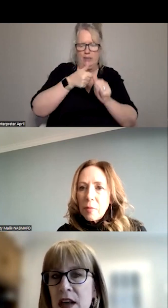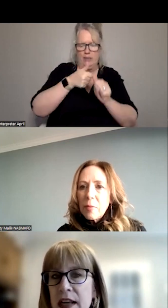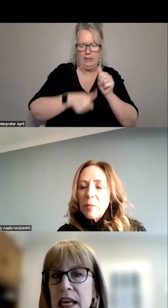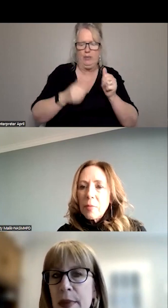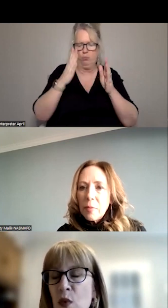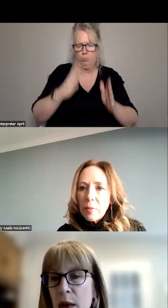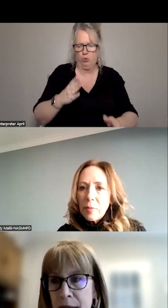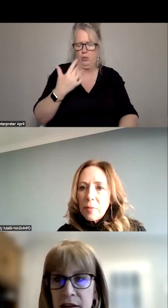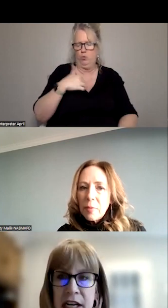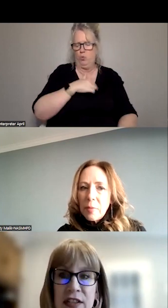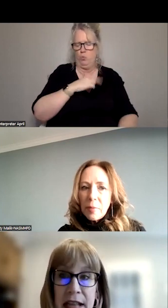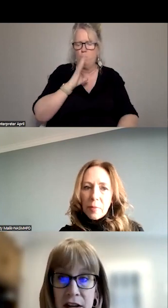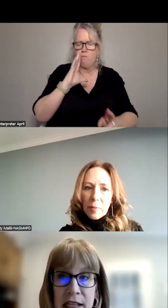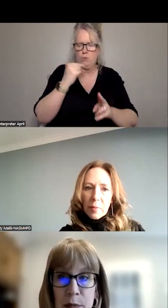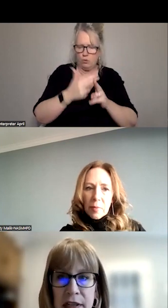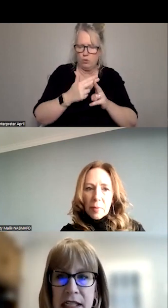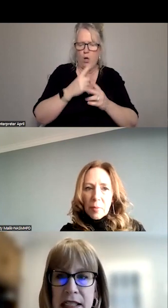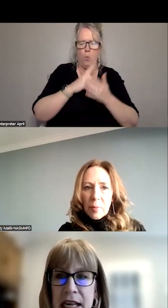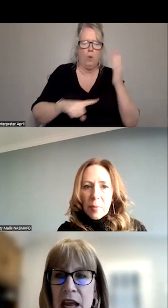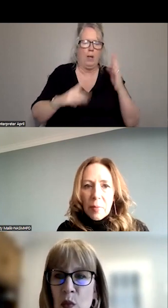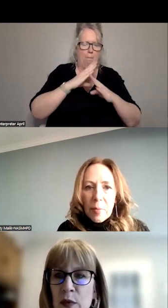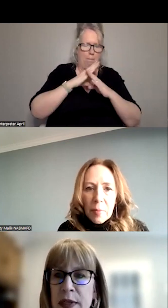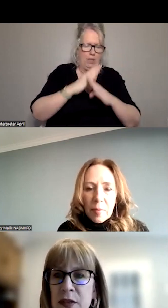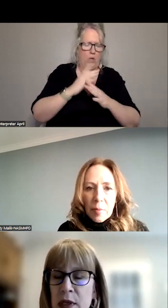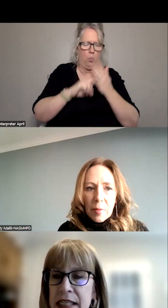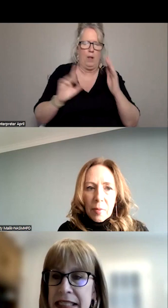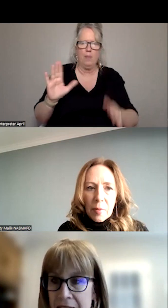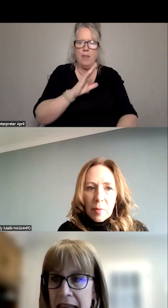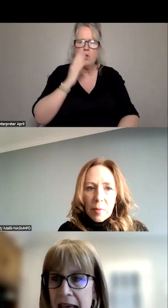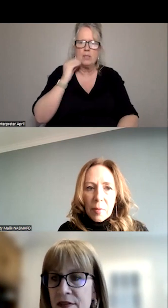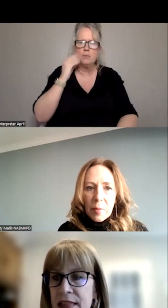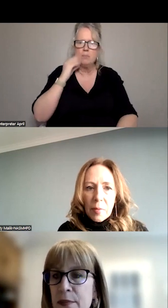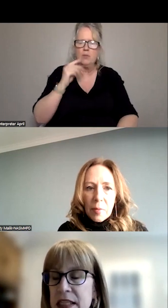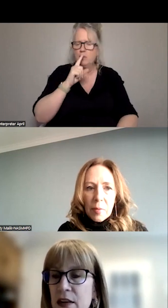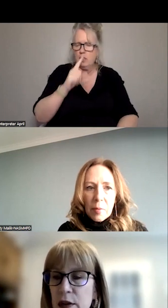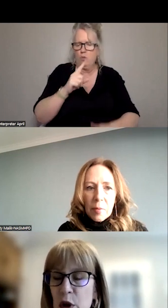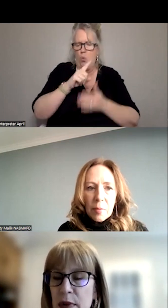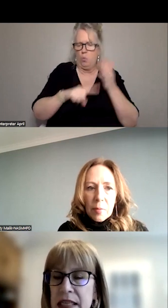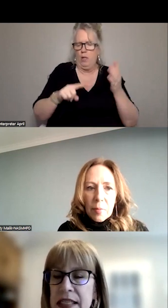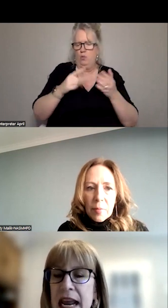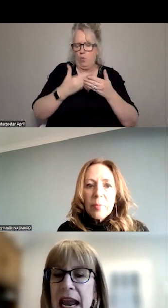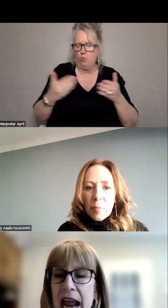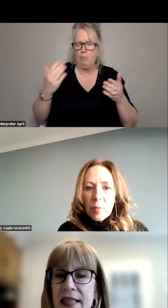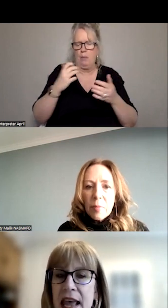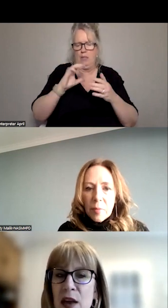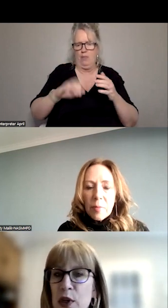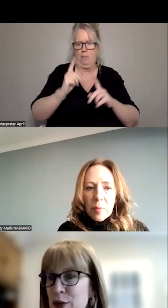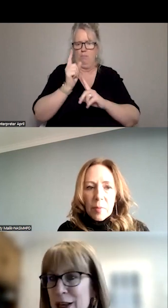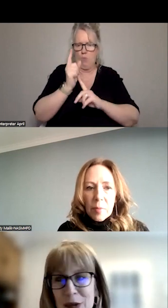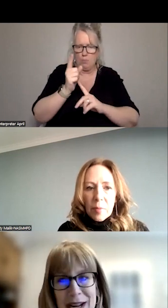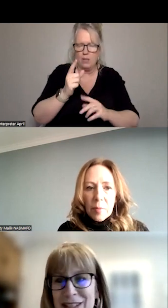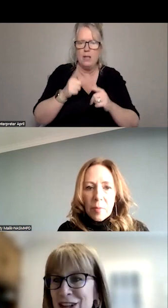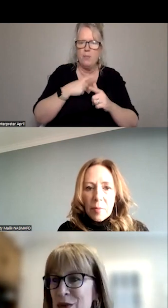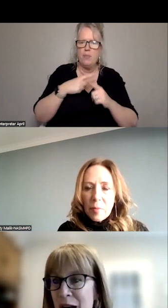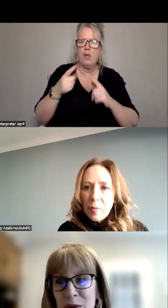are really talking about what barriers they're experiencing and what resources they have in that particular moment. And then we're